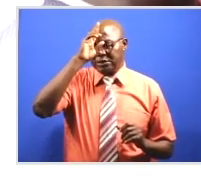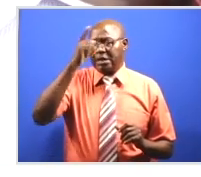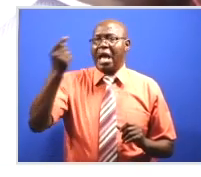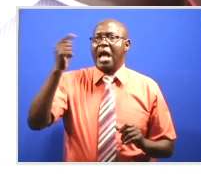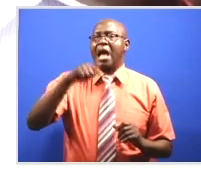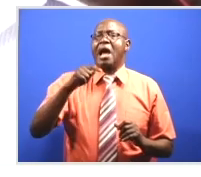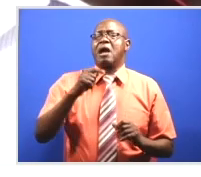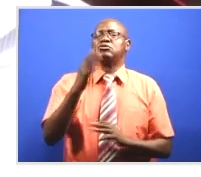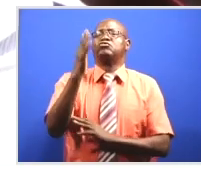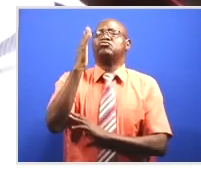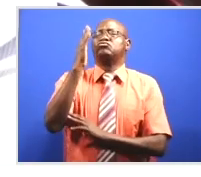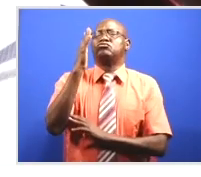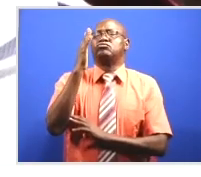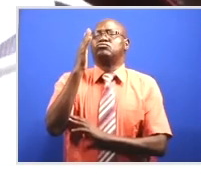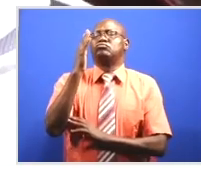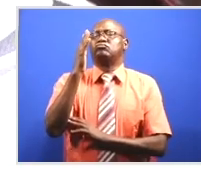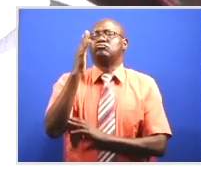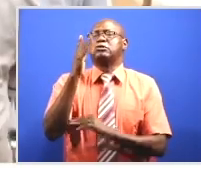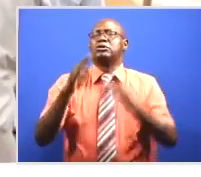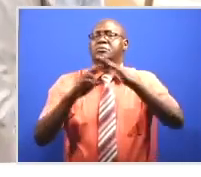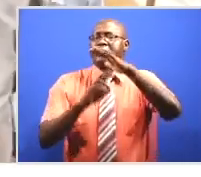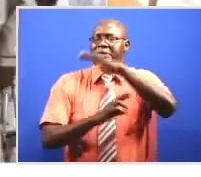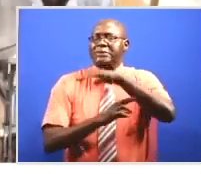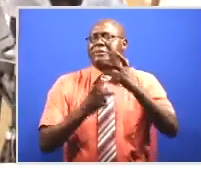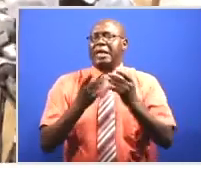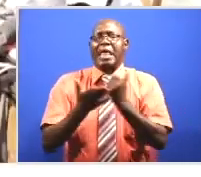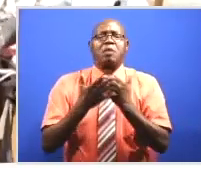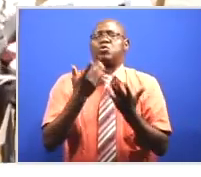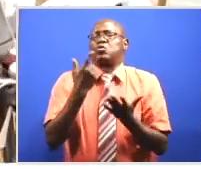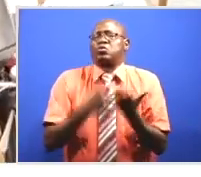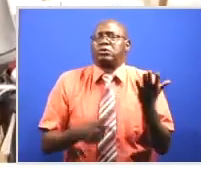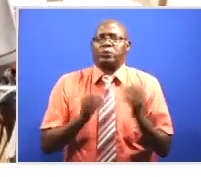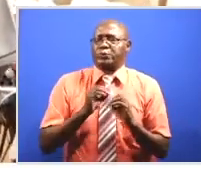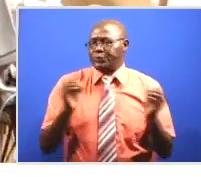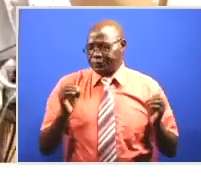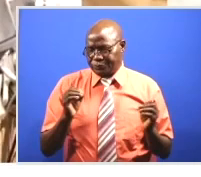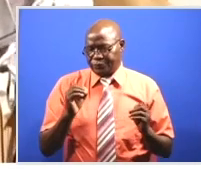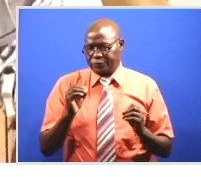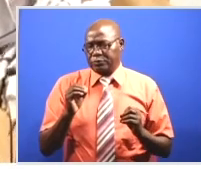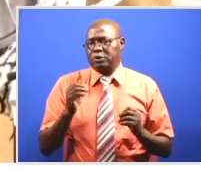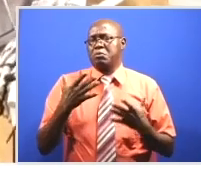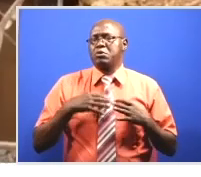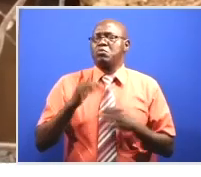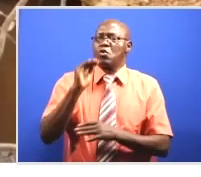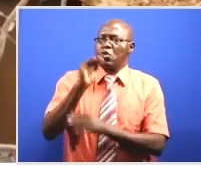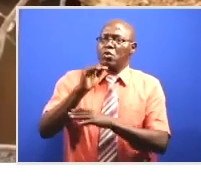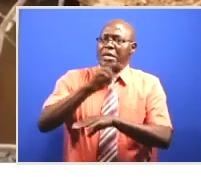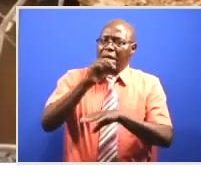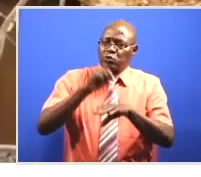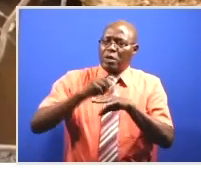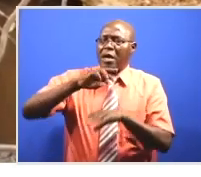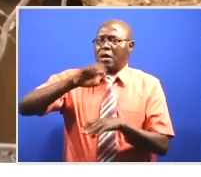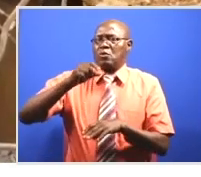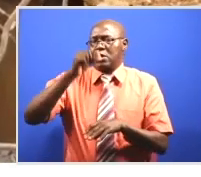daraja. Sijio hiyo inatusaidia kwa namna gani? The locals are now calling on both the national and county governments to join hands